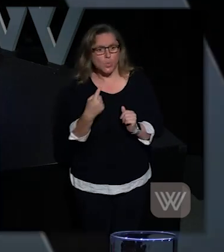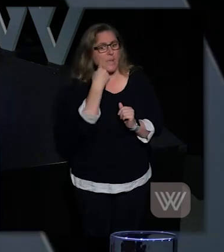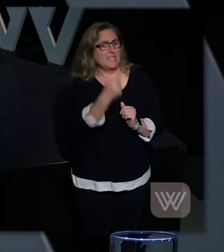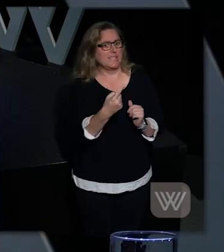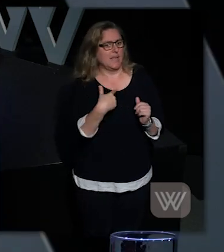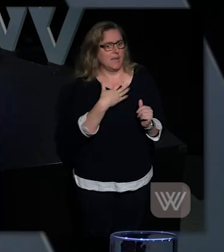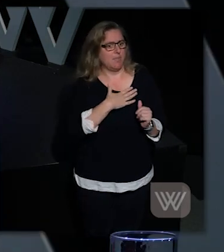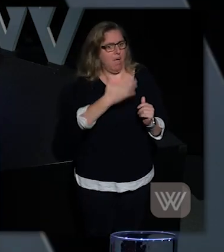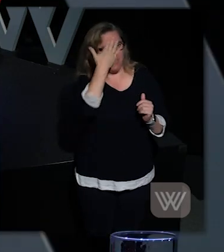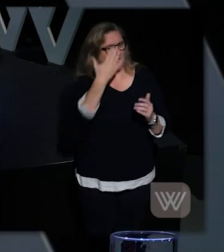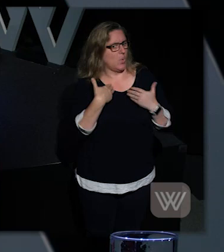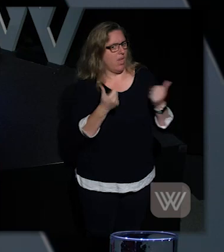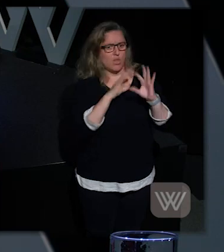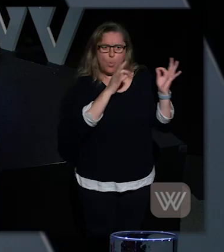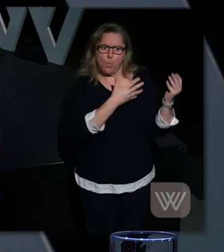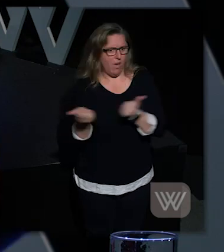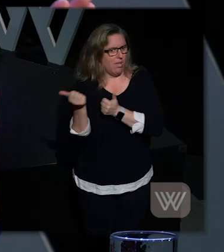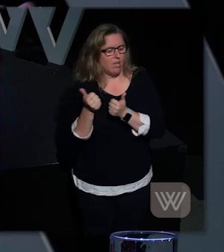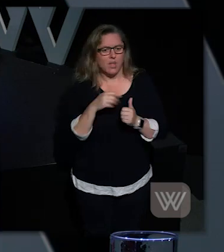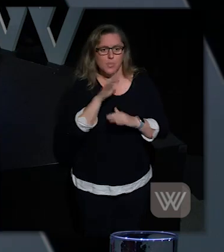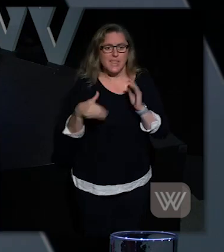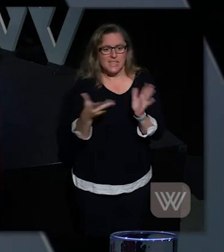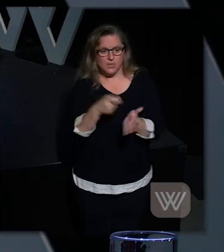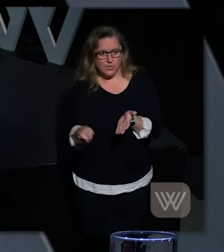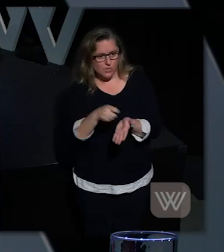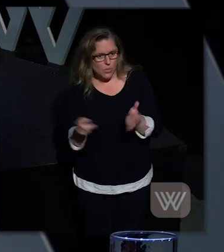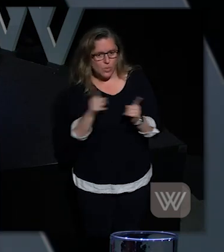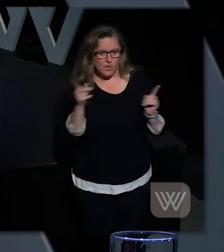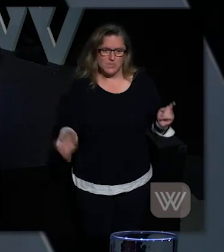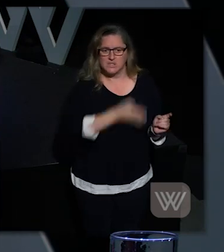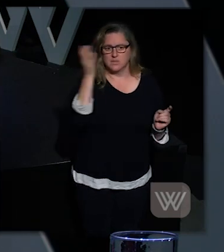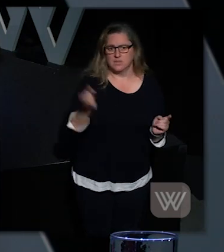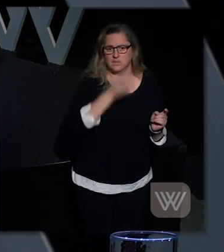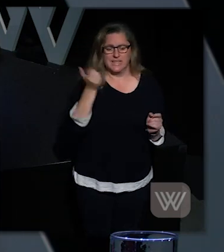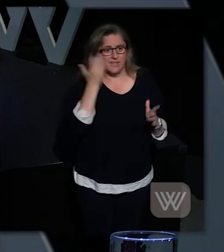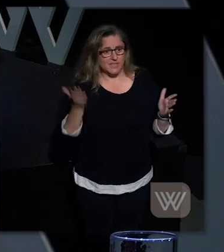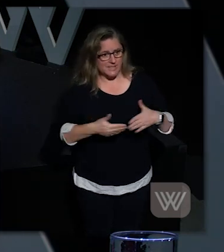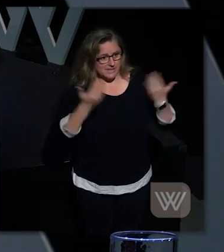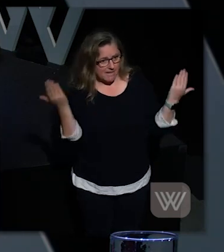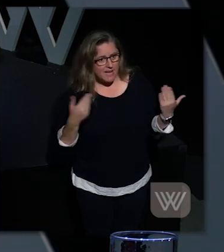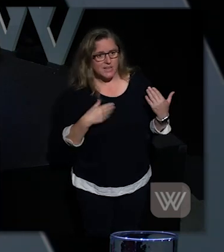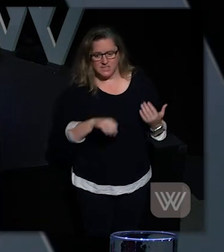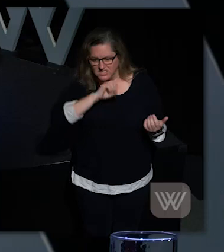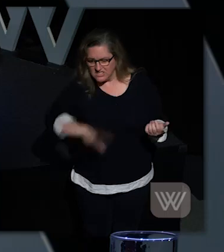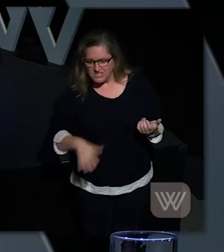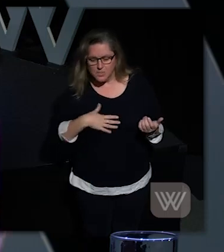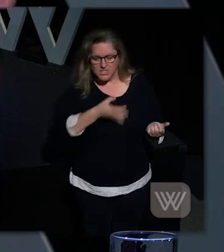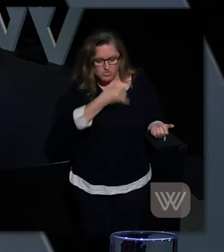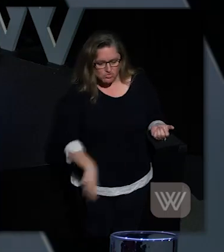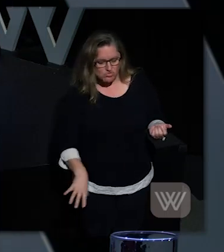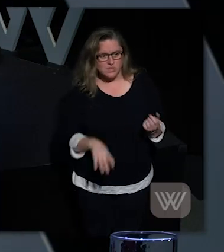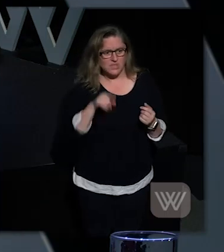really unravelling. So by the end of writing, I was really drinking every day and shouting at my children and